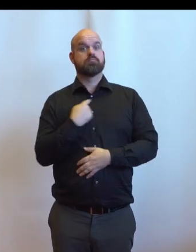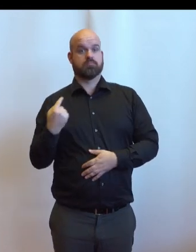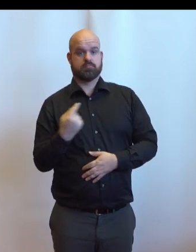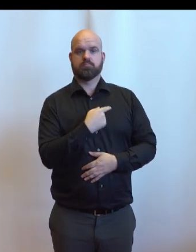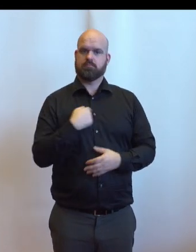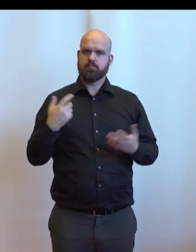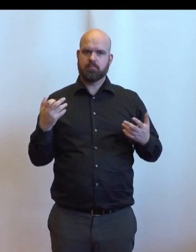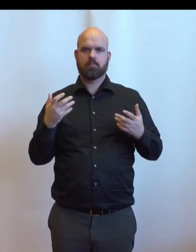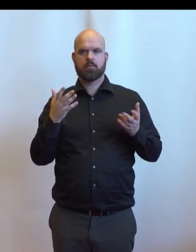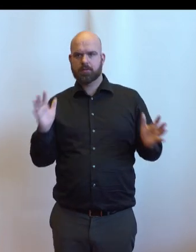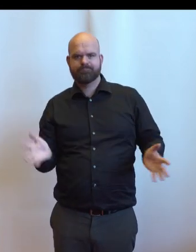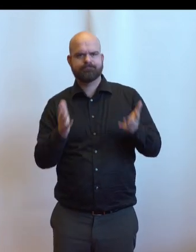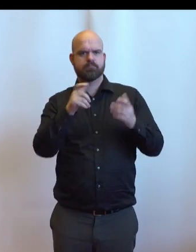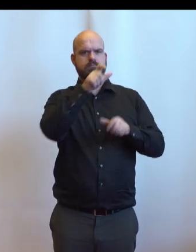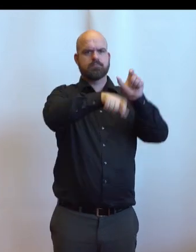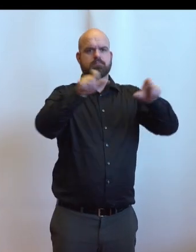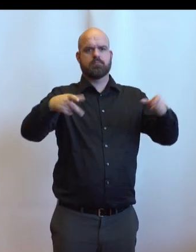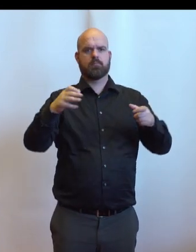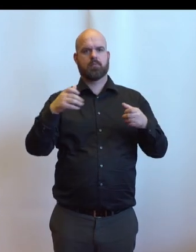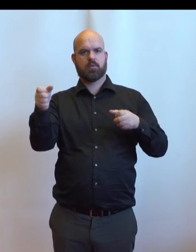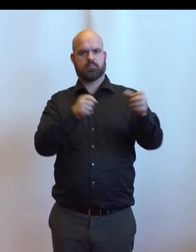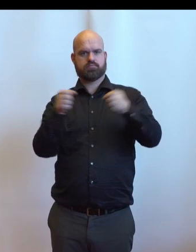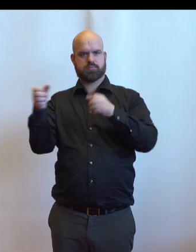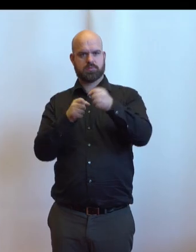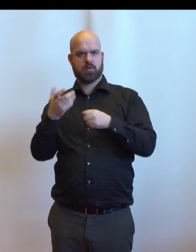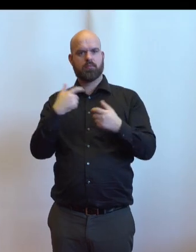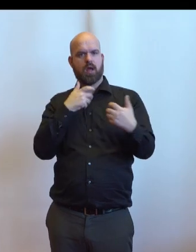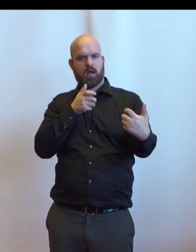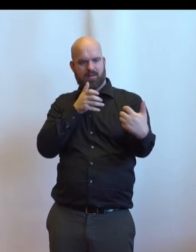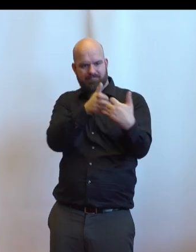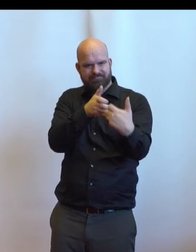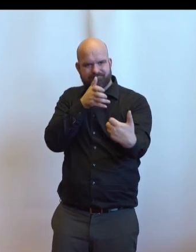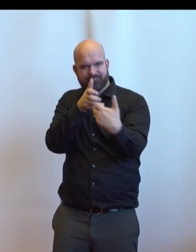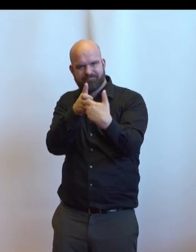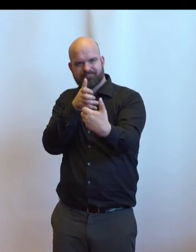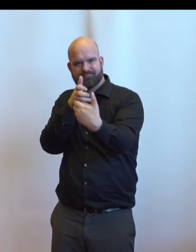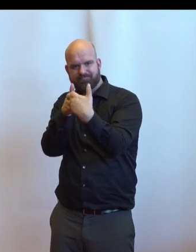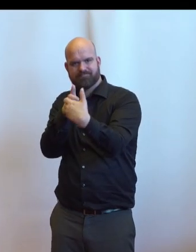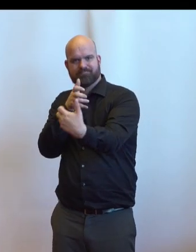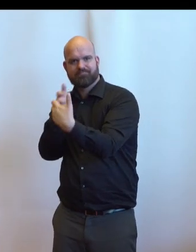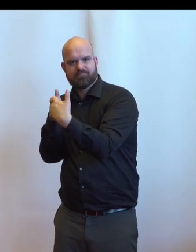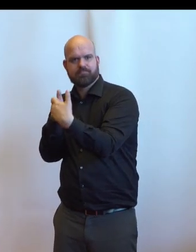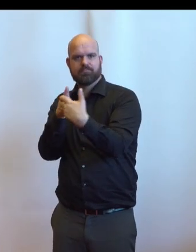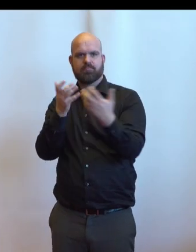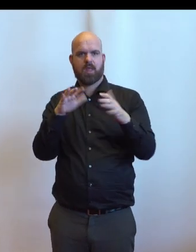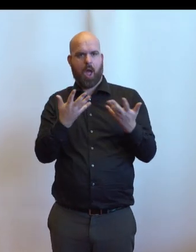that. Our network is called ADAPT because we are, as people with disabilities, and I have a hidden